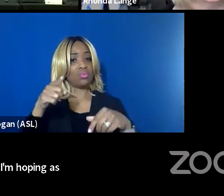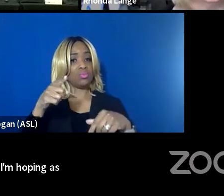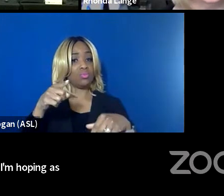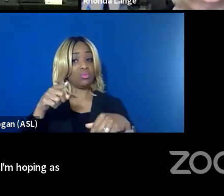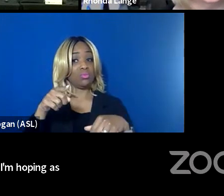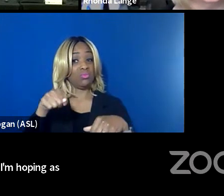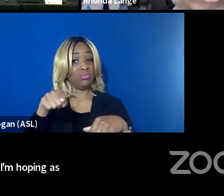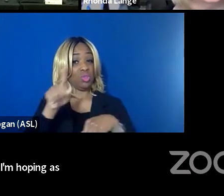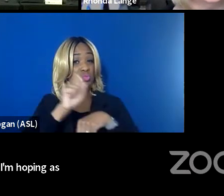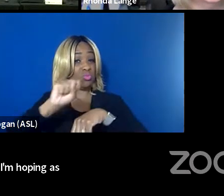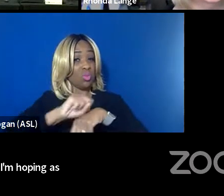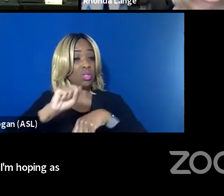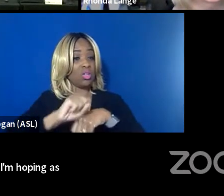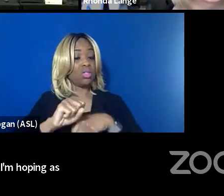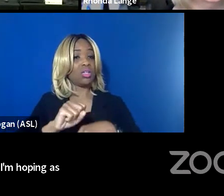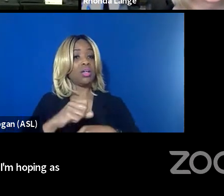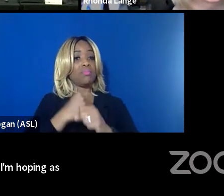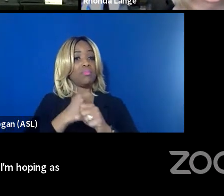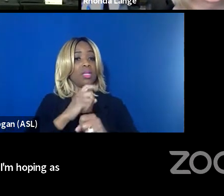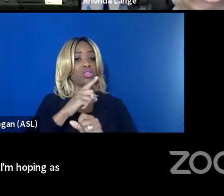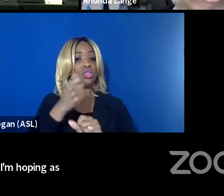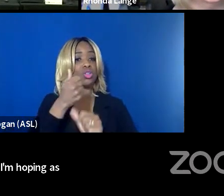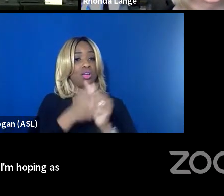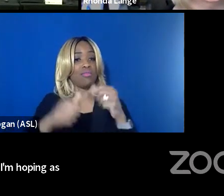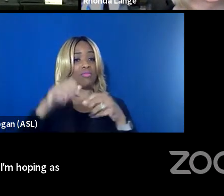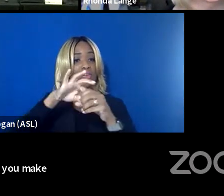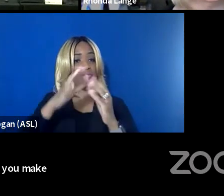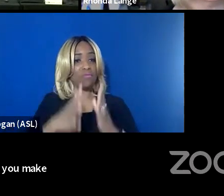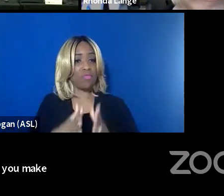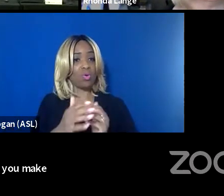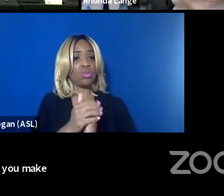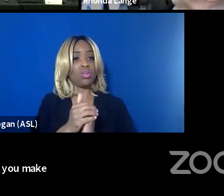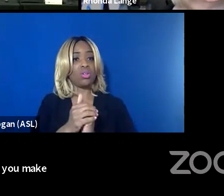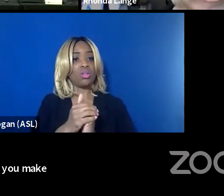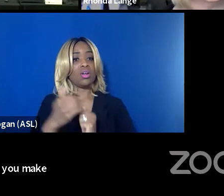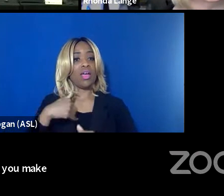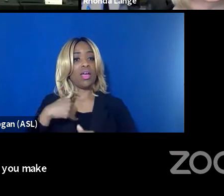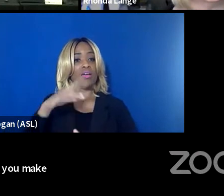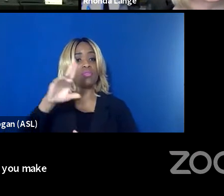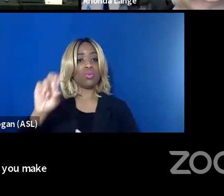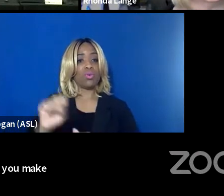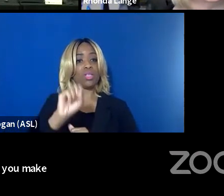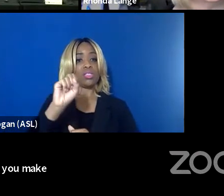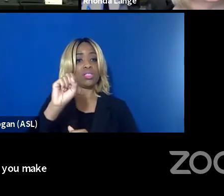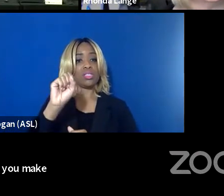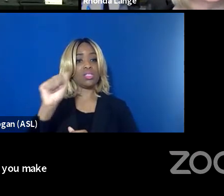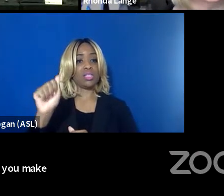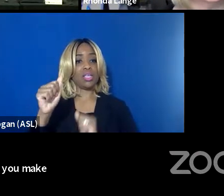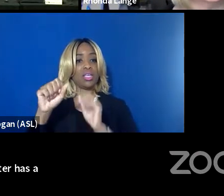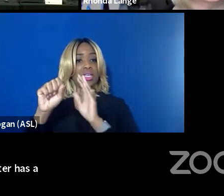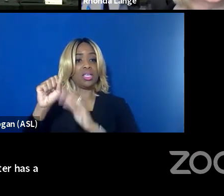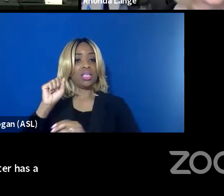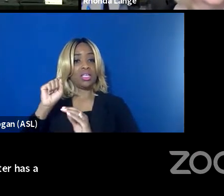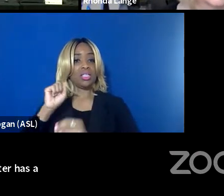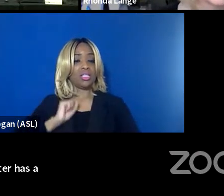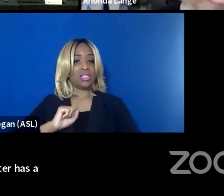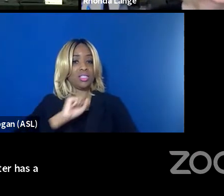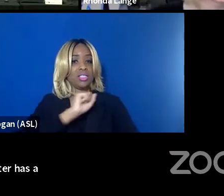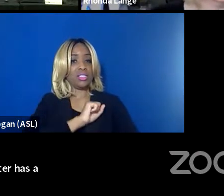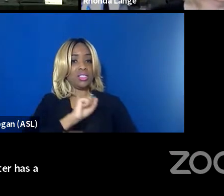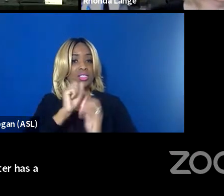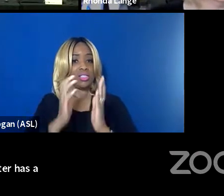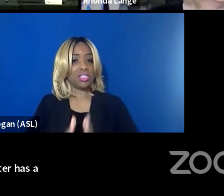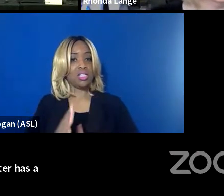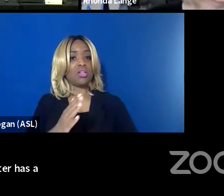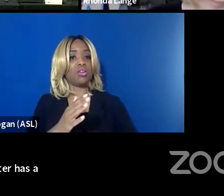that you make sure that every voter has a United States Senator representing them and for whom they